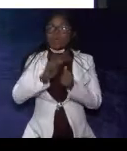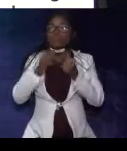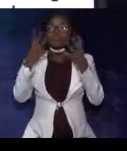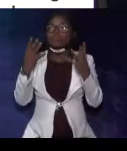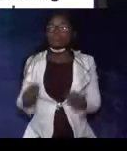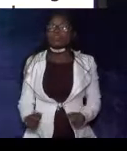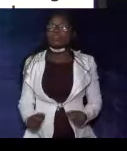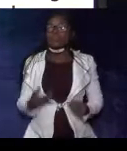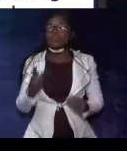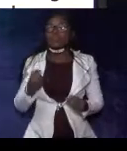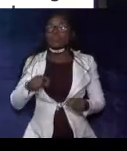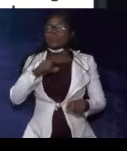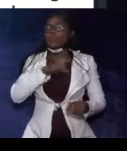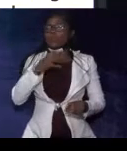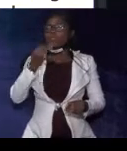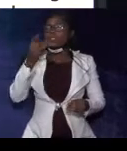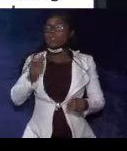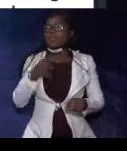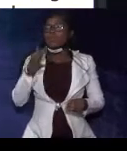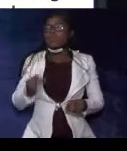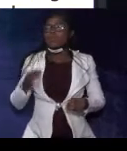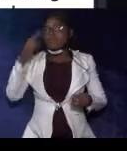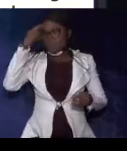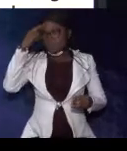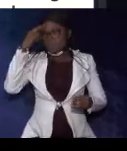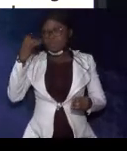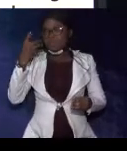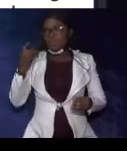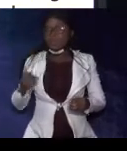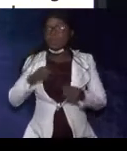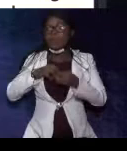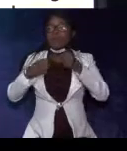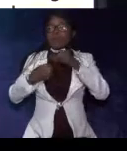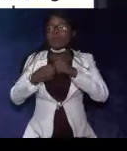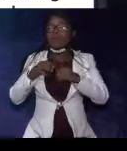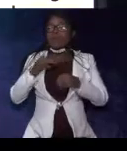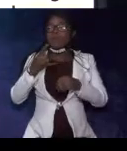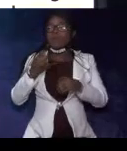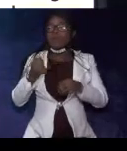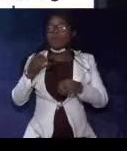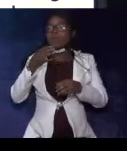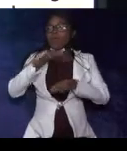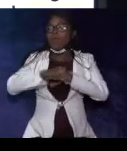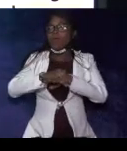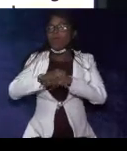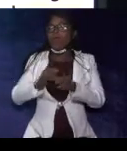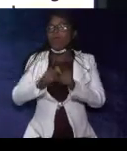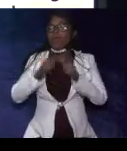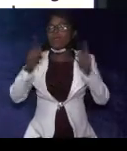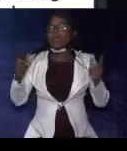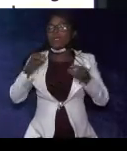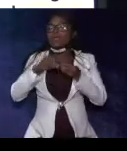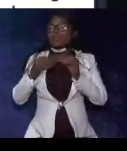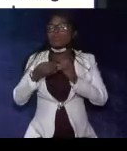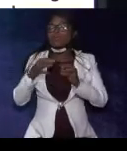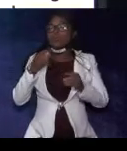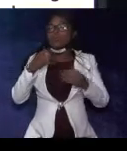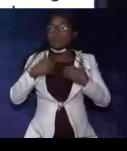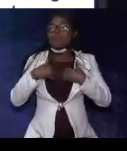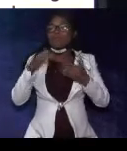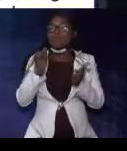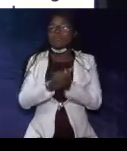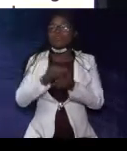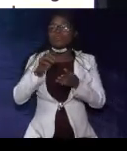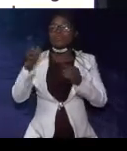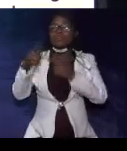be able to solve quantitative reasoning questions pertaining to large numbers. I'm sure some of you love quantitative reasoning.